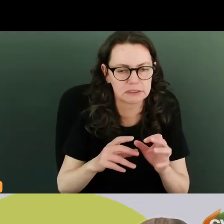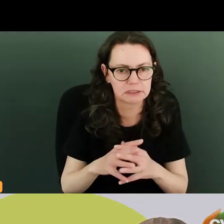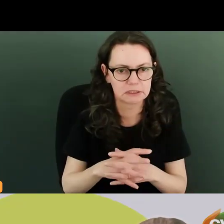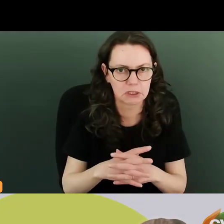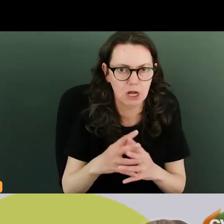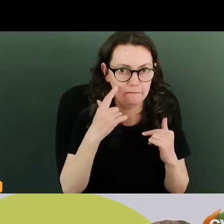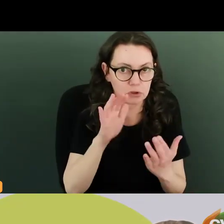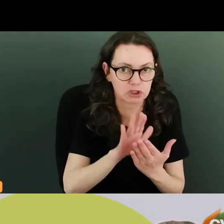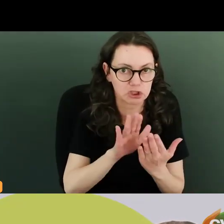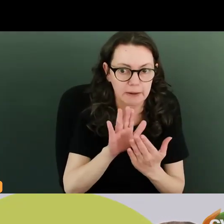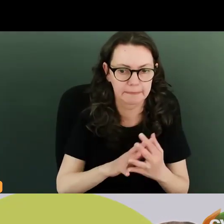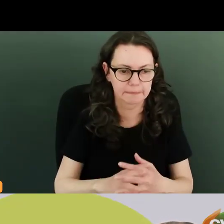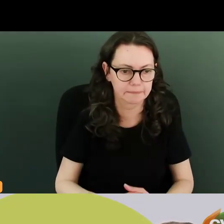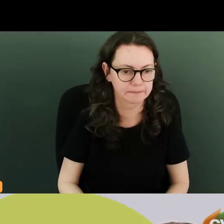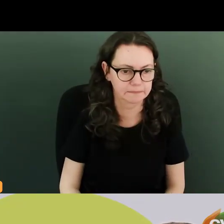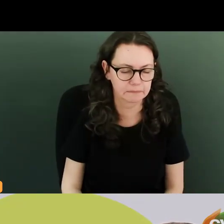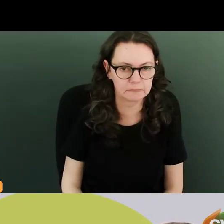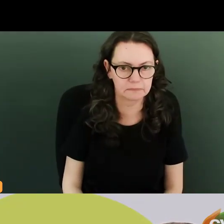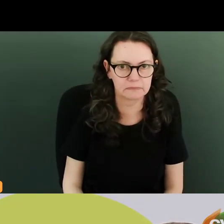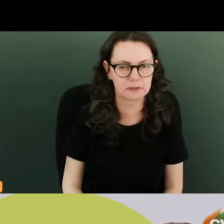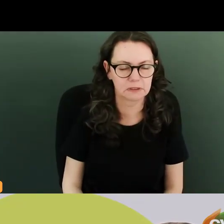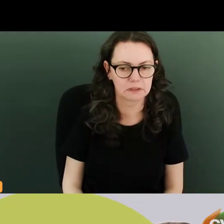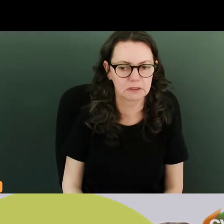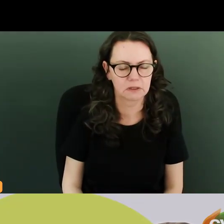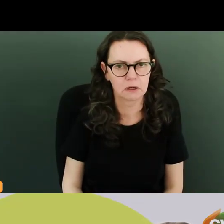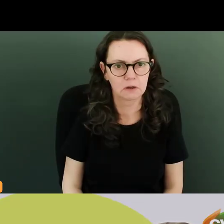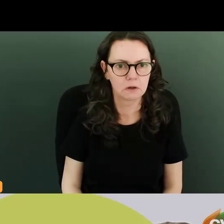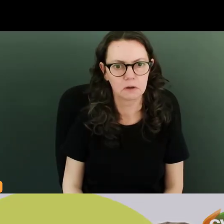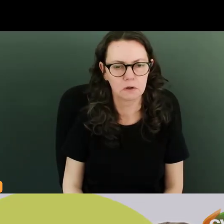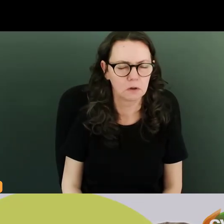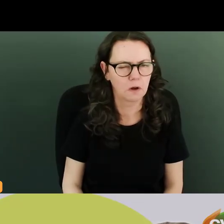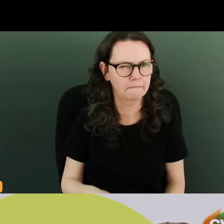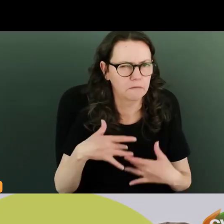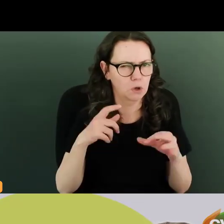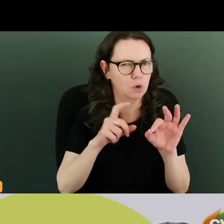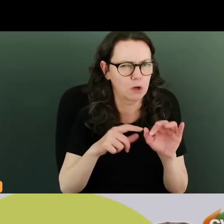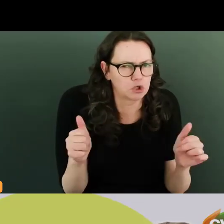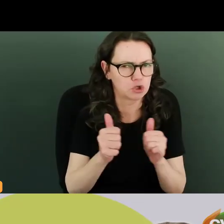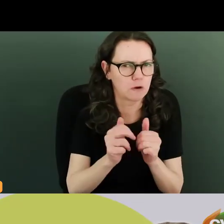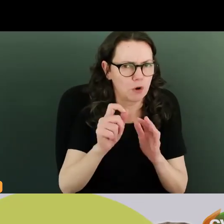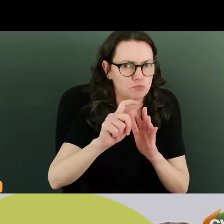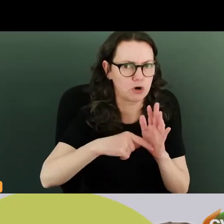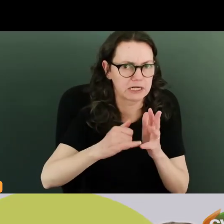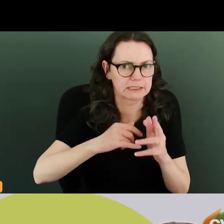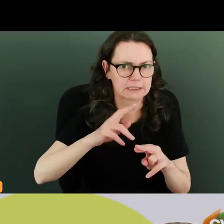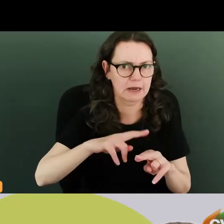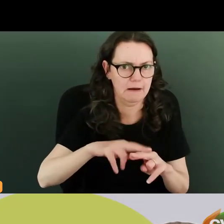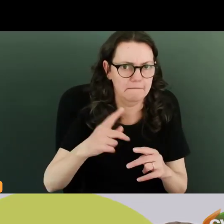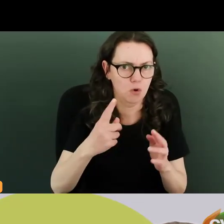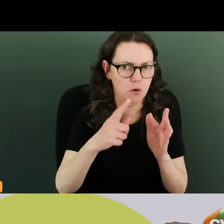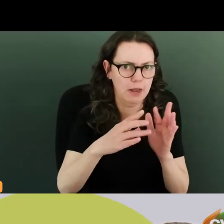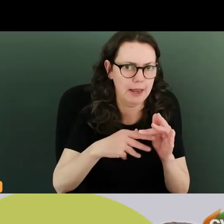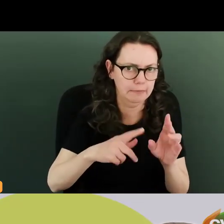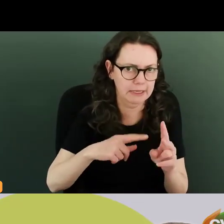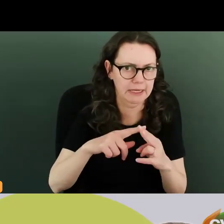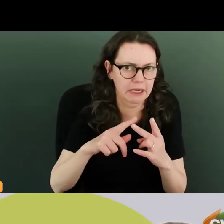checking the chat as well. It's a good question, and this might be a good question for project staff. Emily and